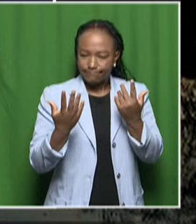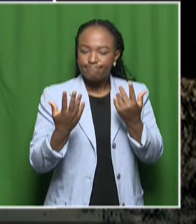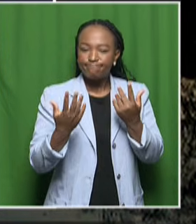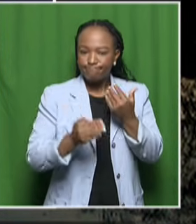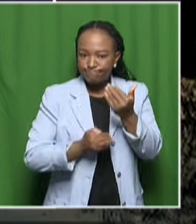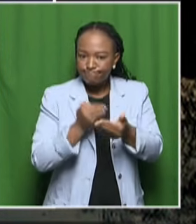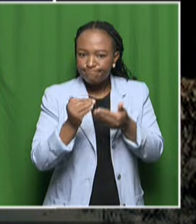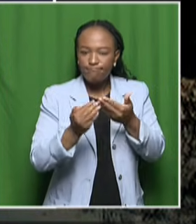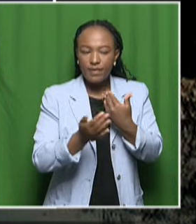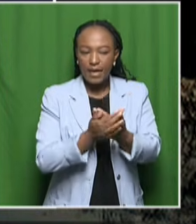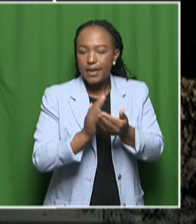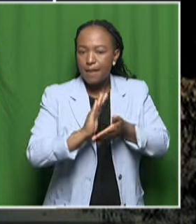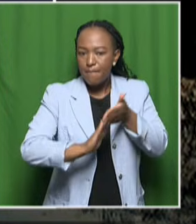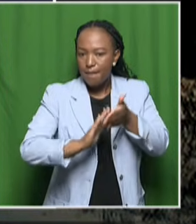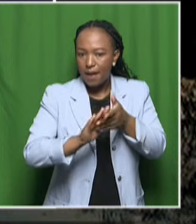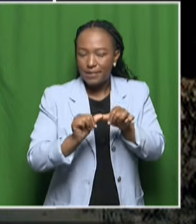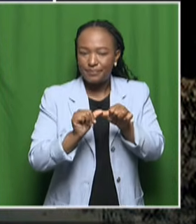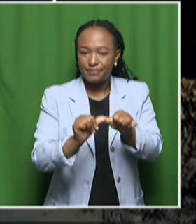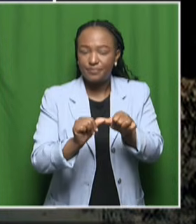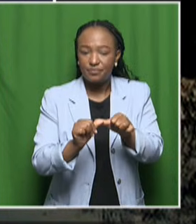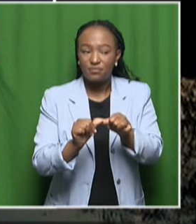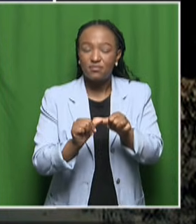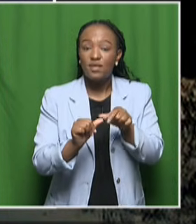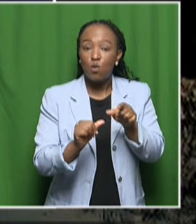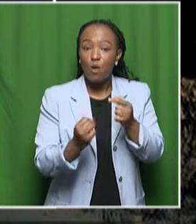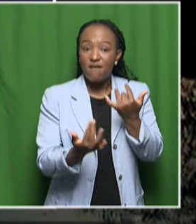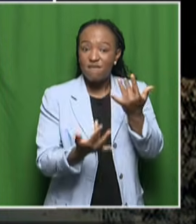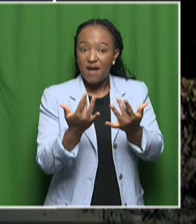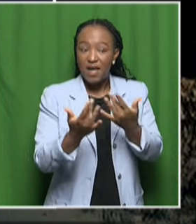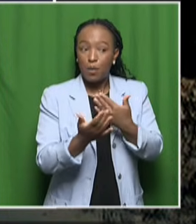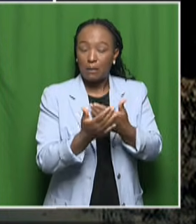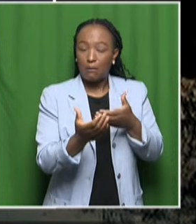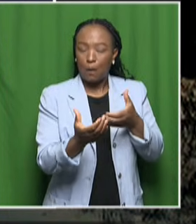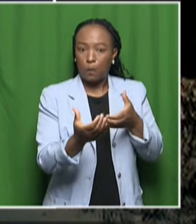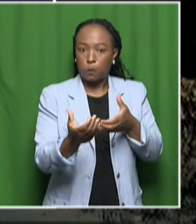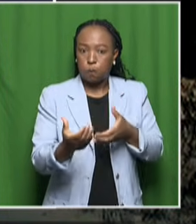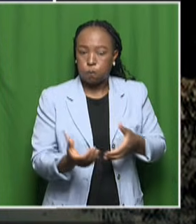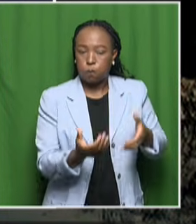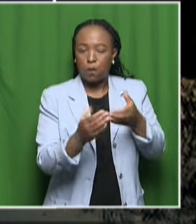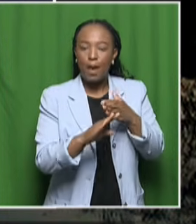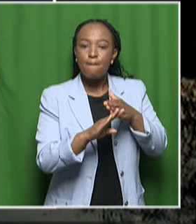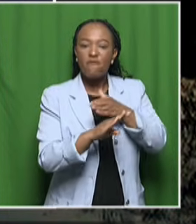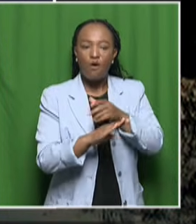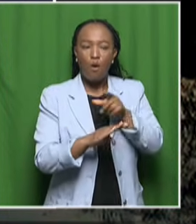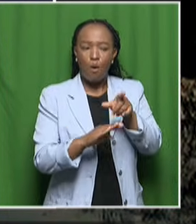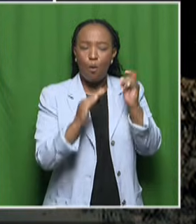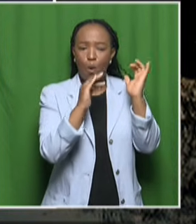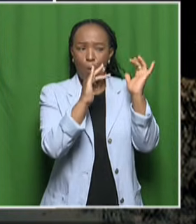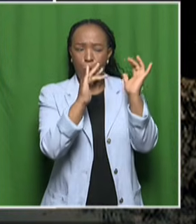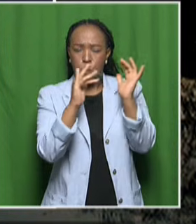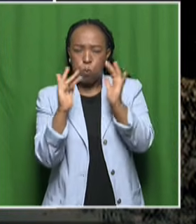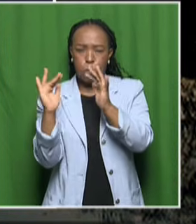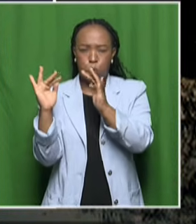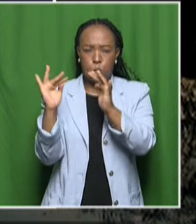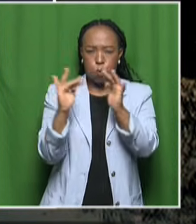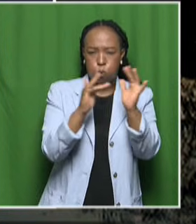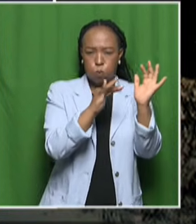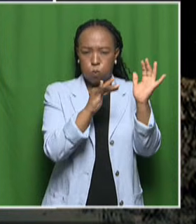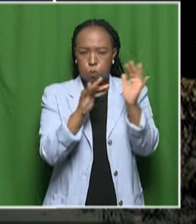to ensure that these fires are put out before winds pick up again. There has been a big call, especially from the mayor in the